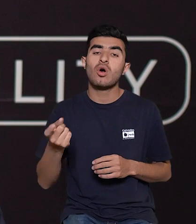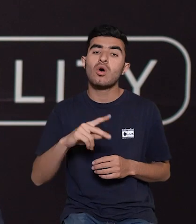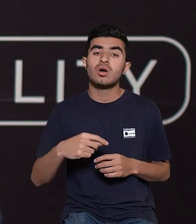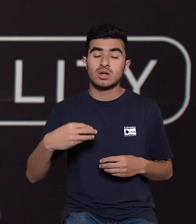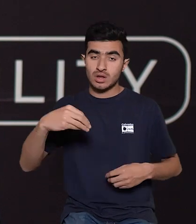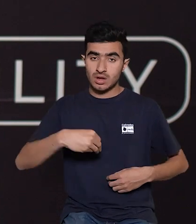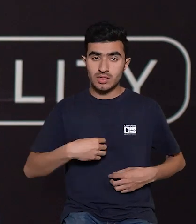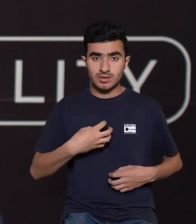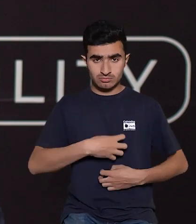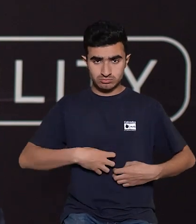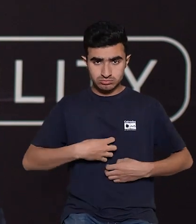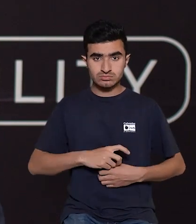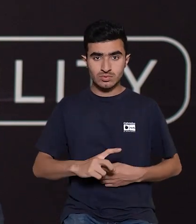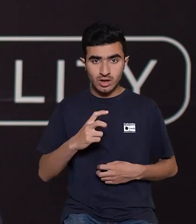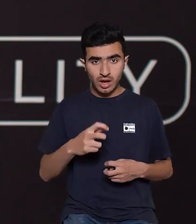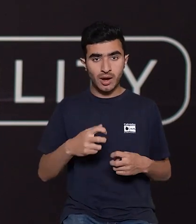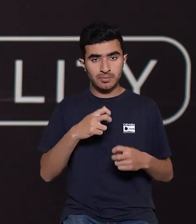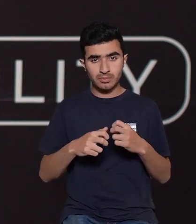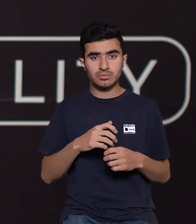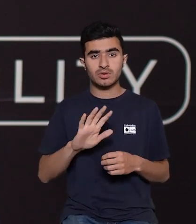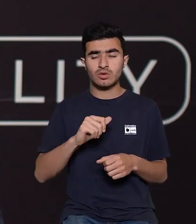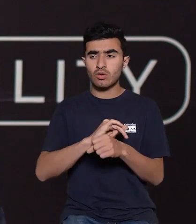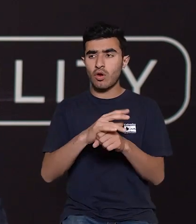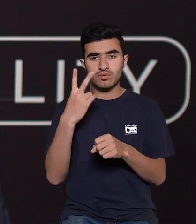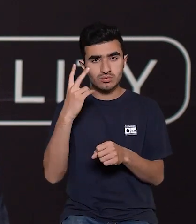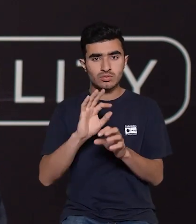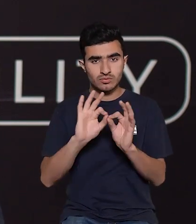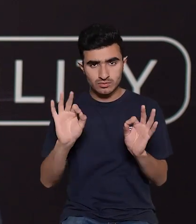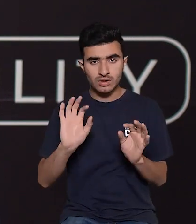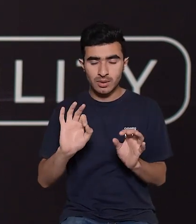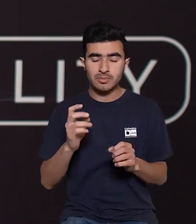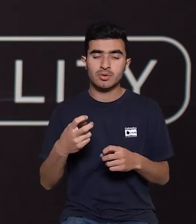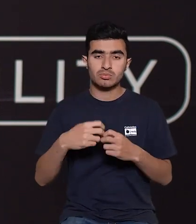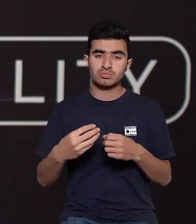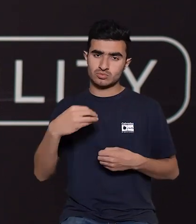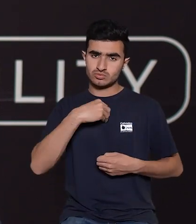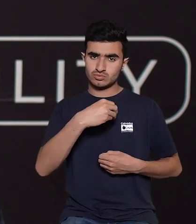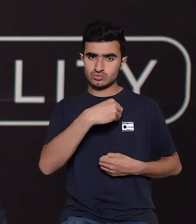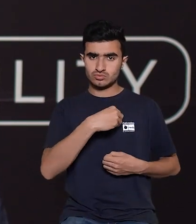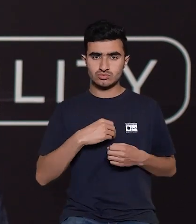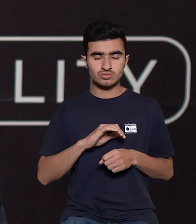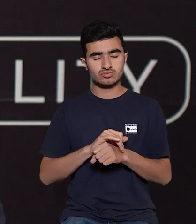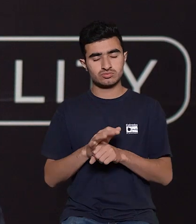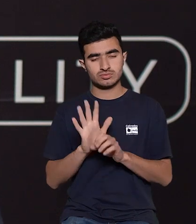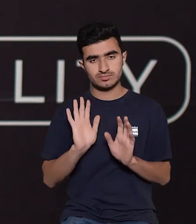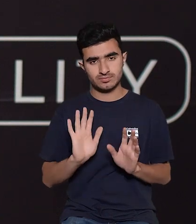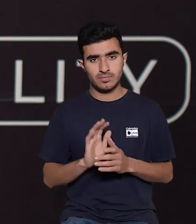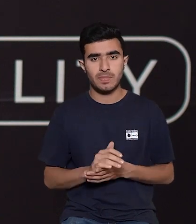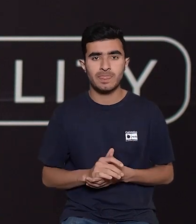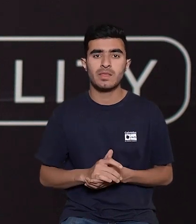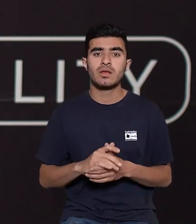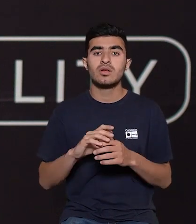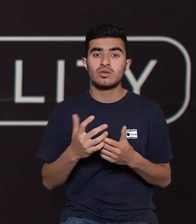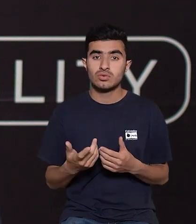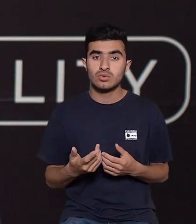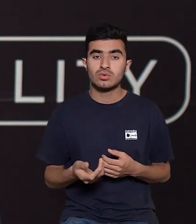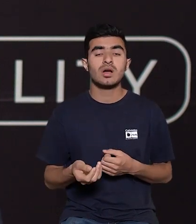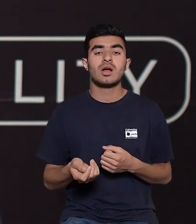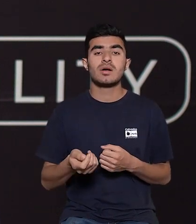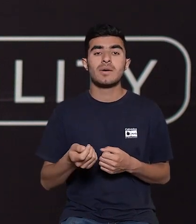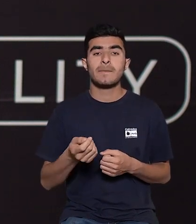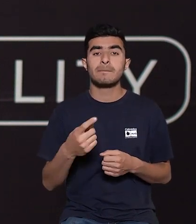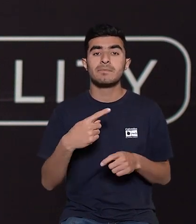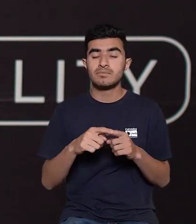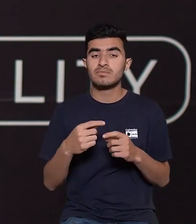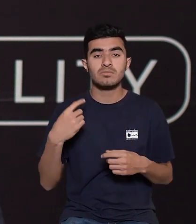is at the interface of the immune system and the environment that most pathology and disease happens. So rheumatology is where the crux